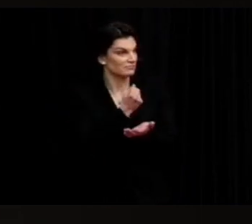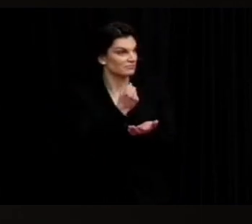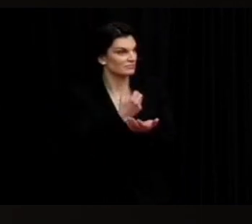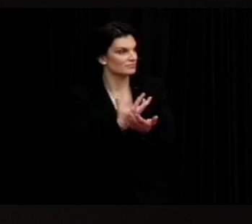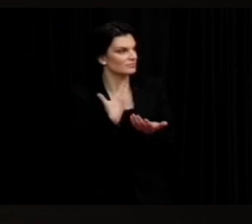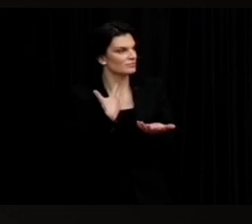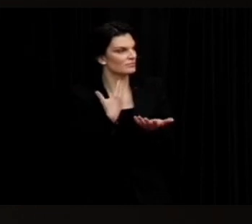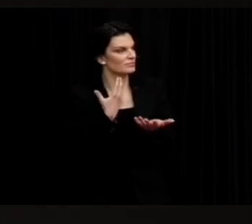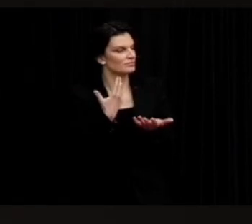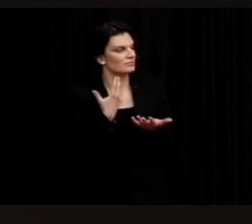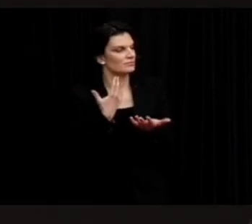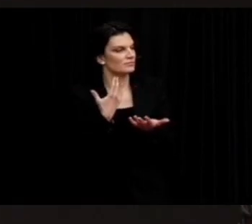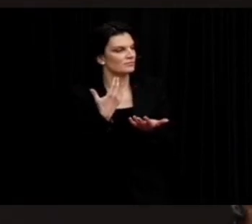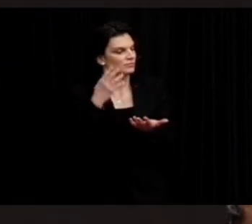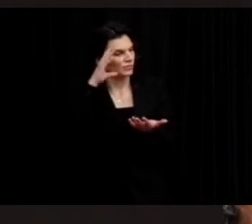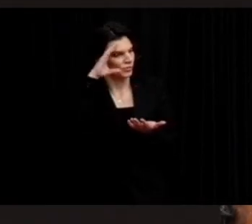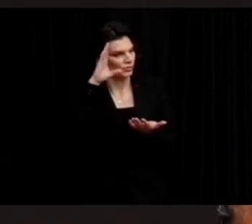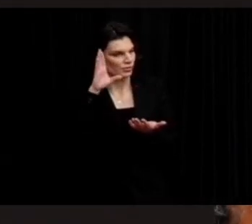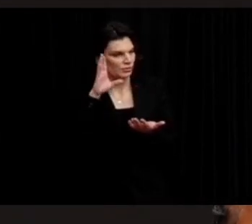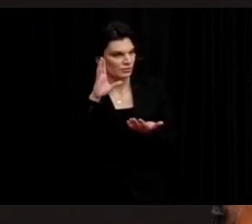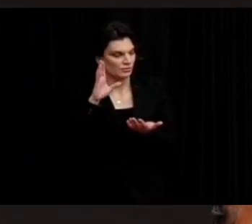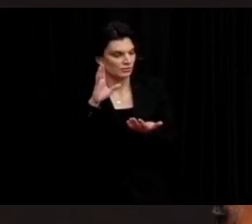that we recognize that there is